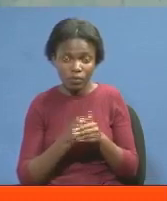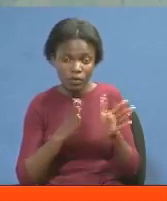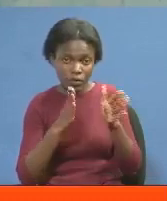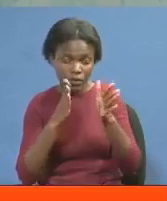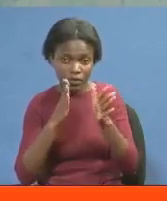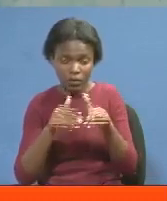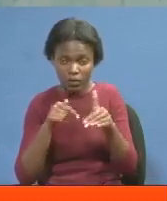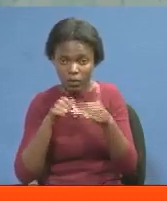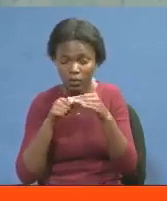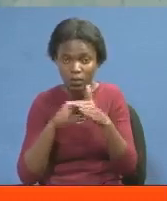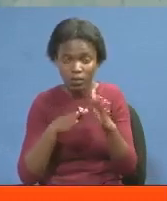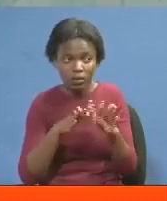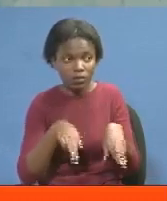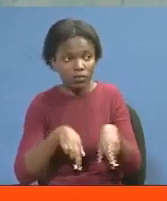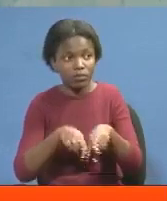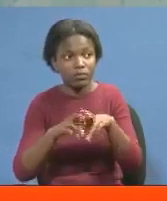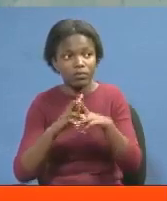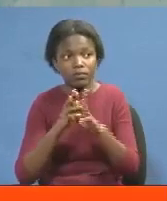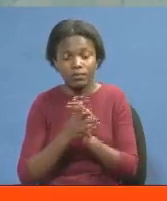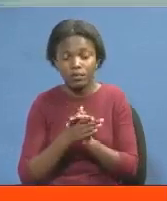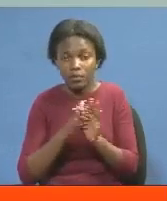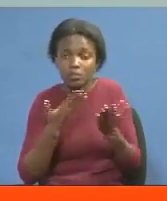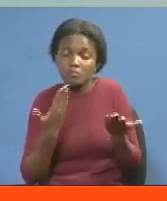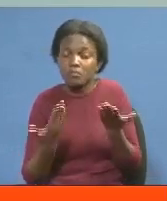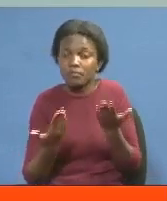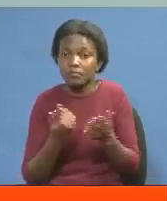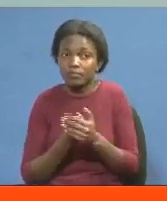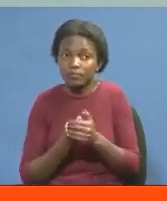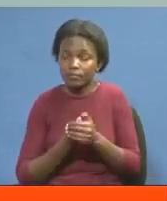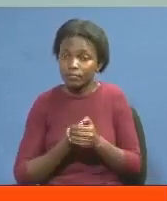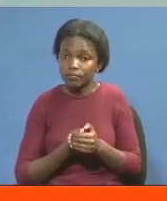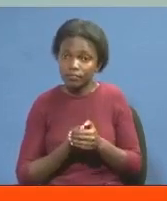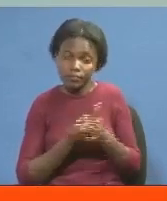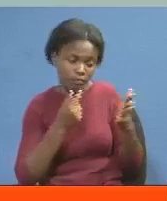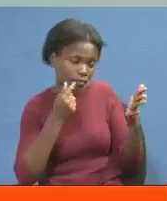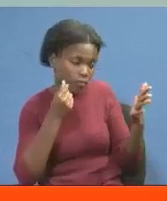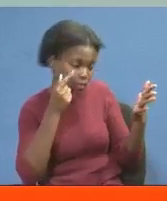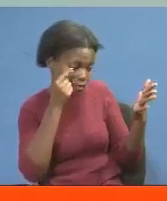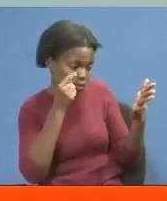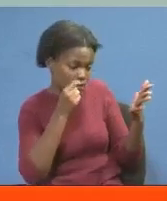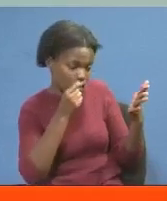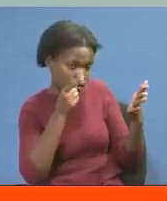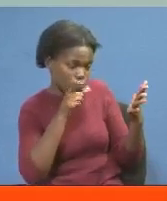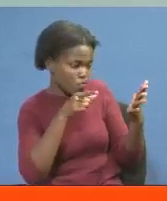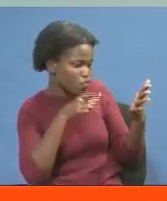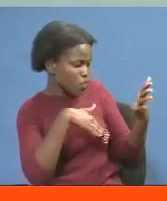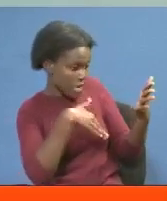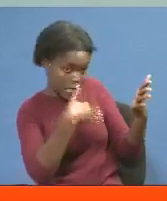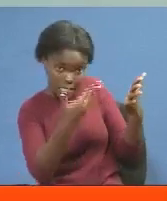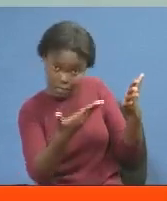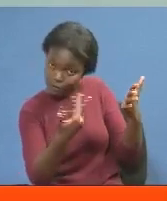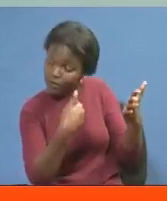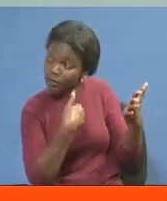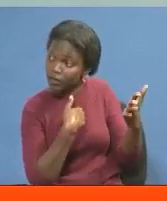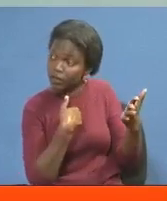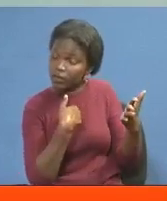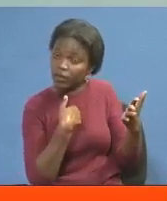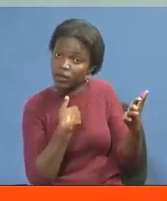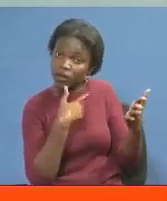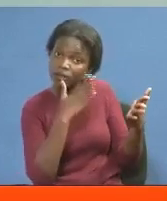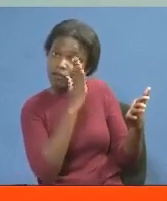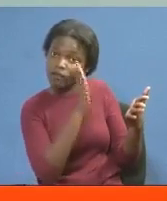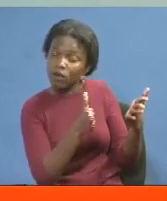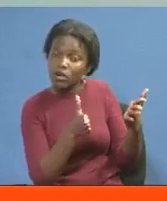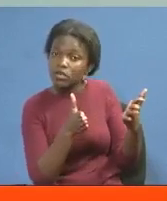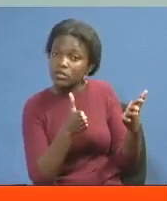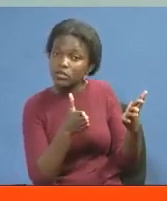planted IEDs on the road. Yeah. And maybe the picture you're painting to me right now is how we are focusing